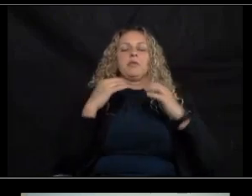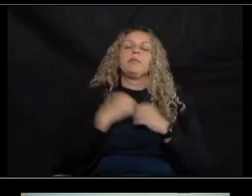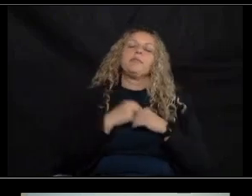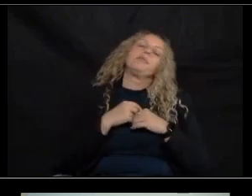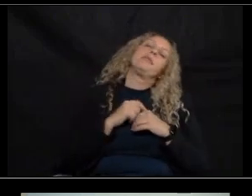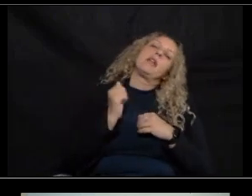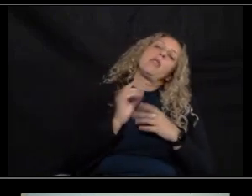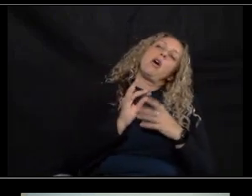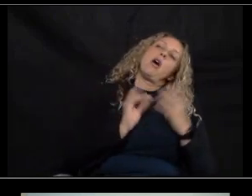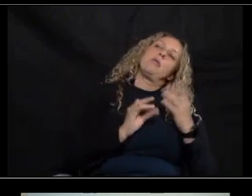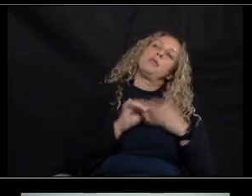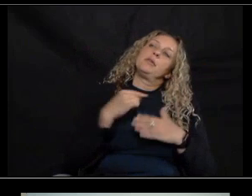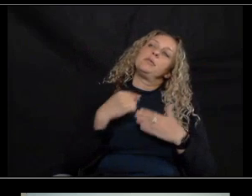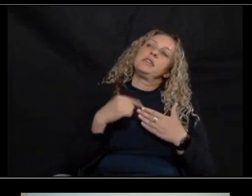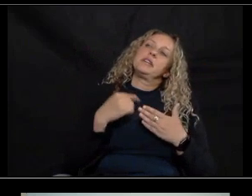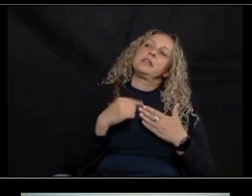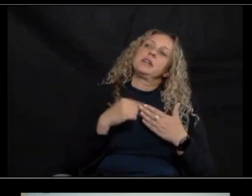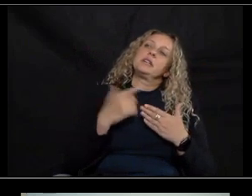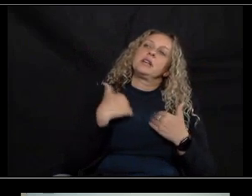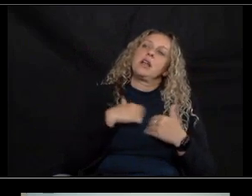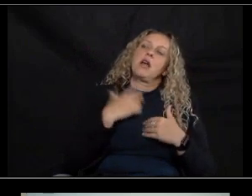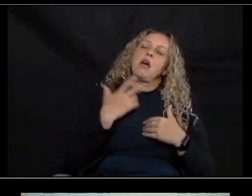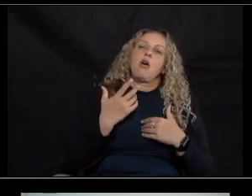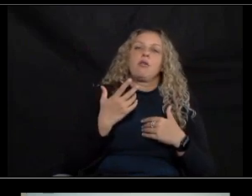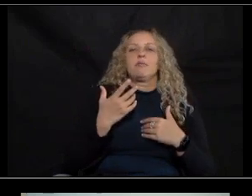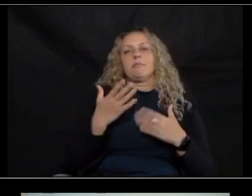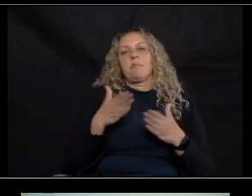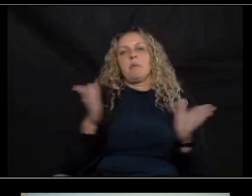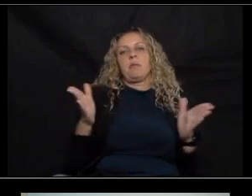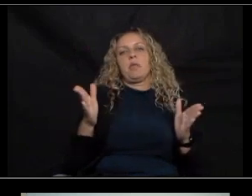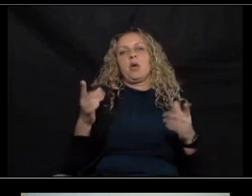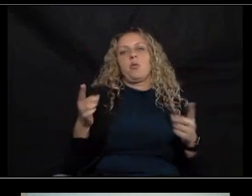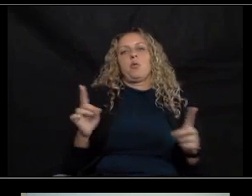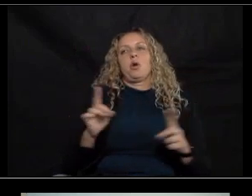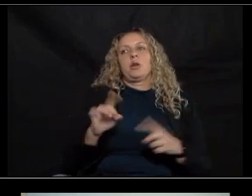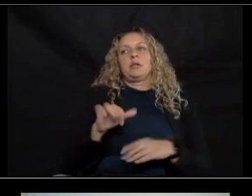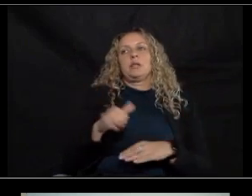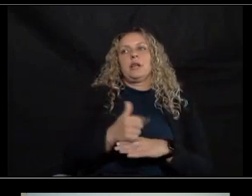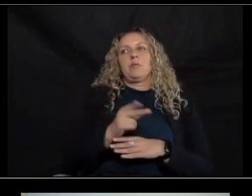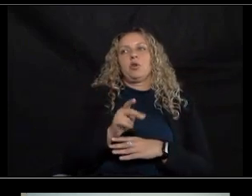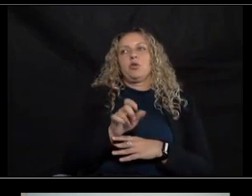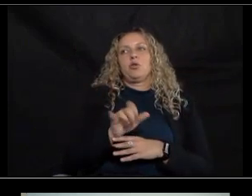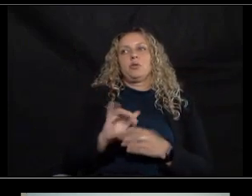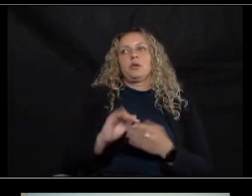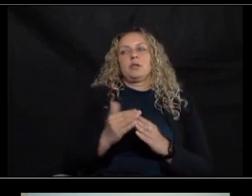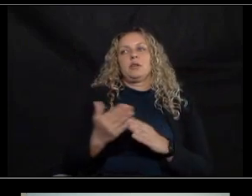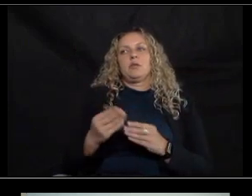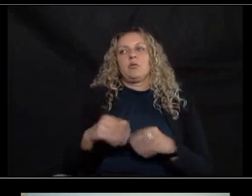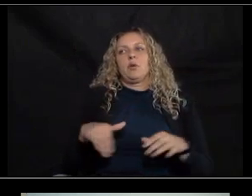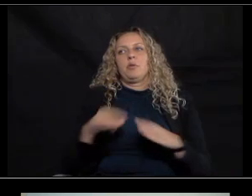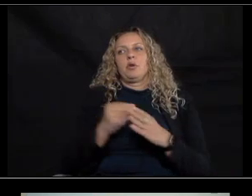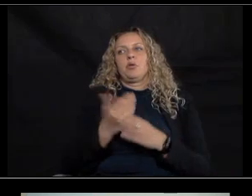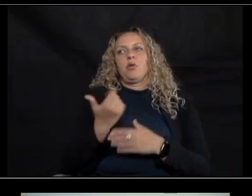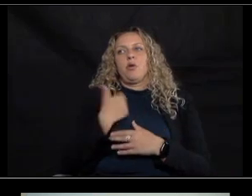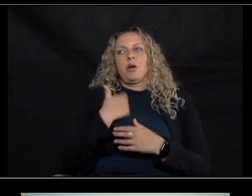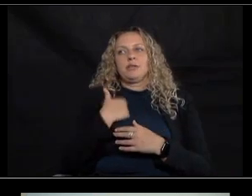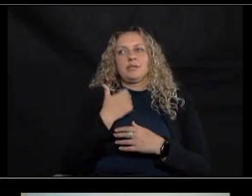that has been discussed in our public works is to establish a nursery on city property to grow trees